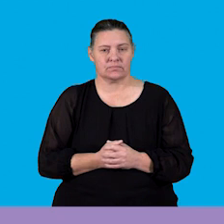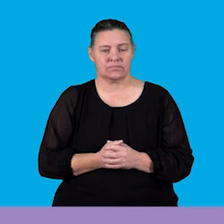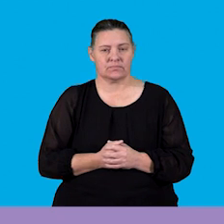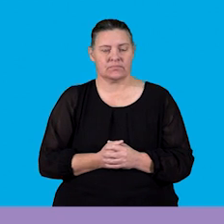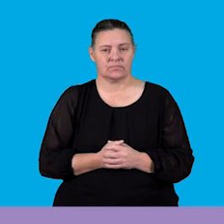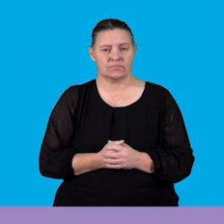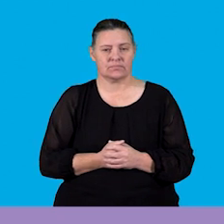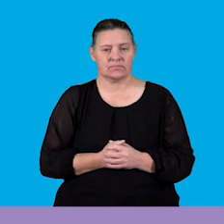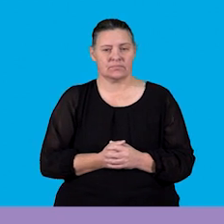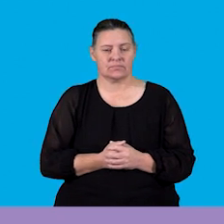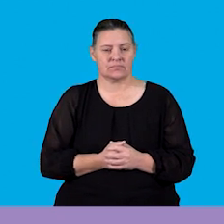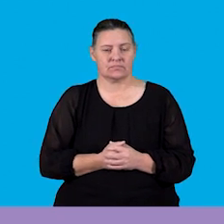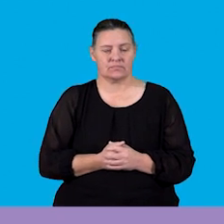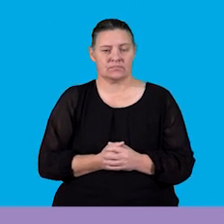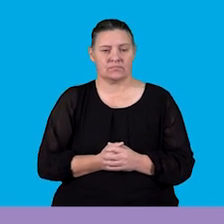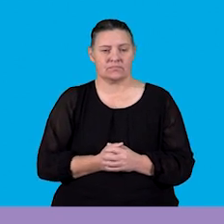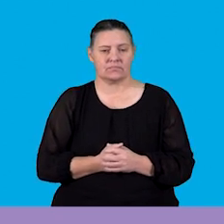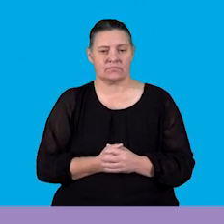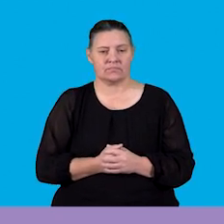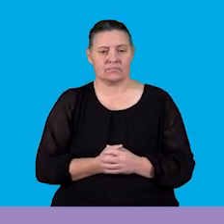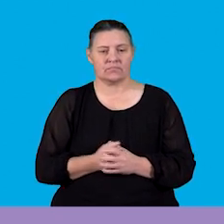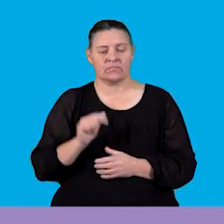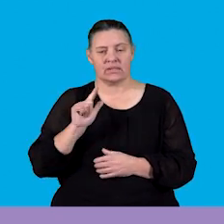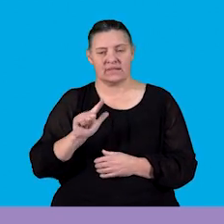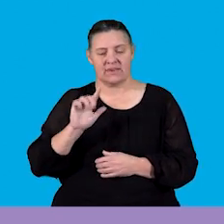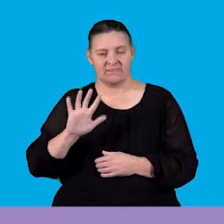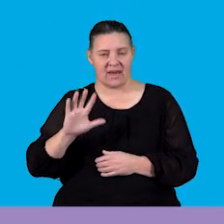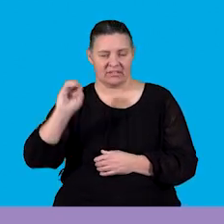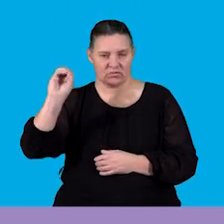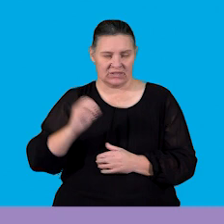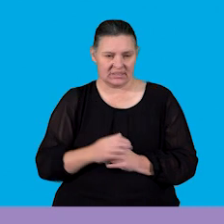so 180 minus 105 degrees is going to give us